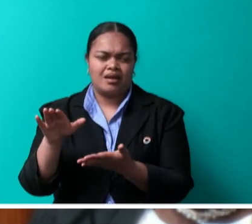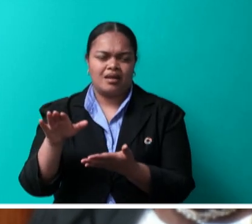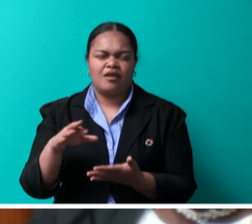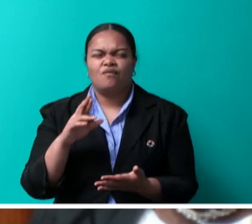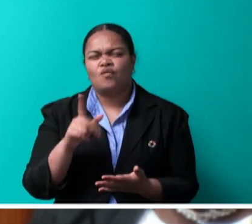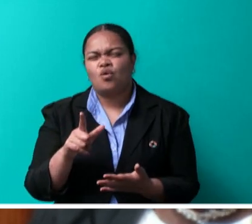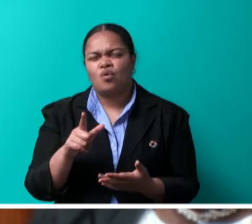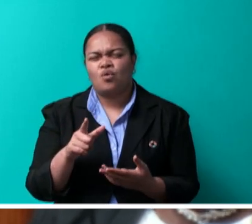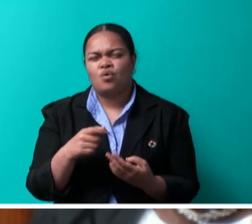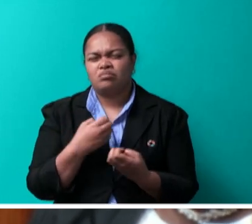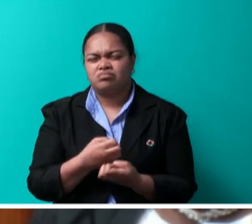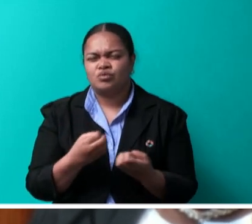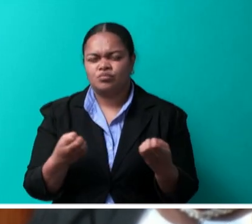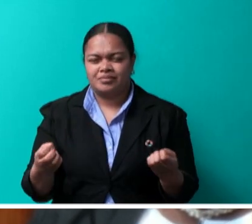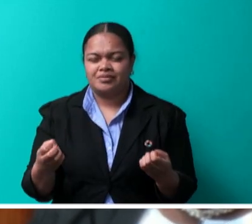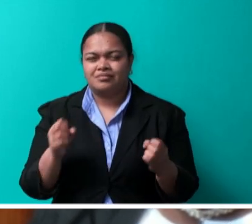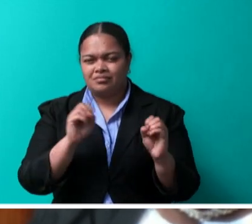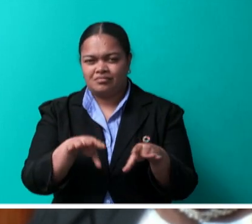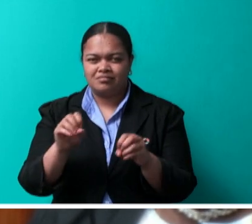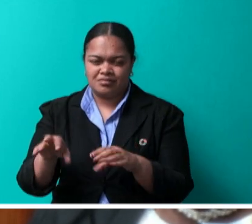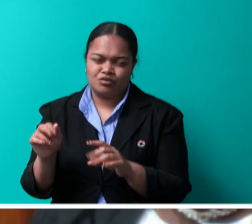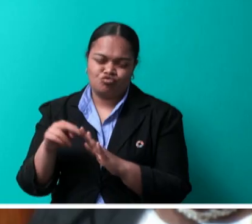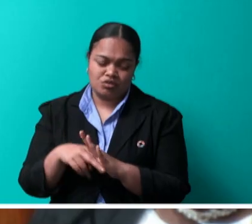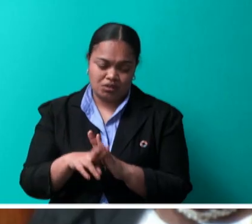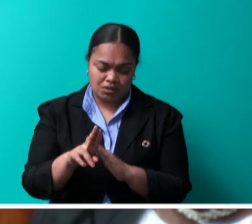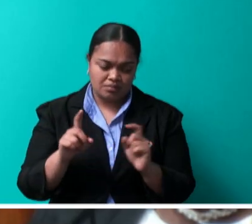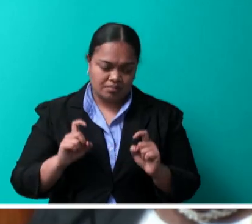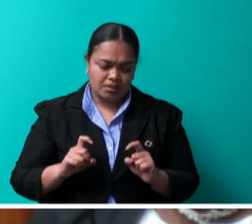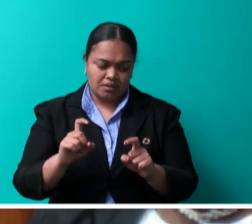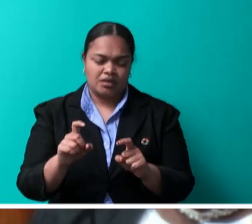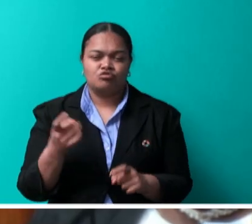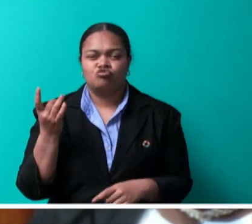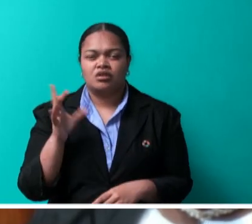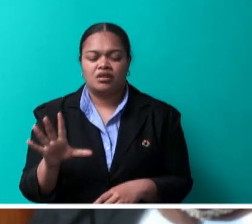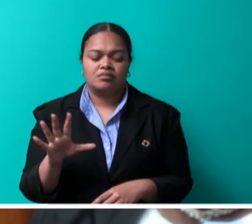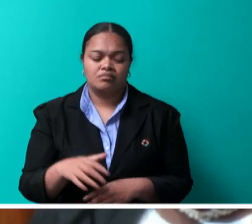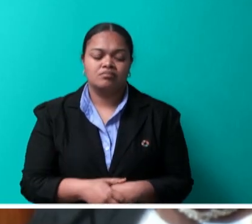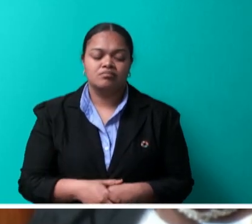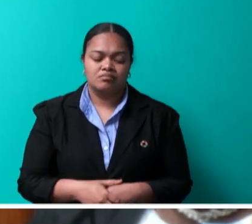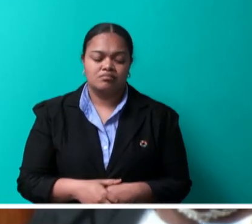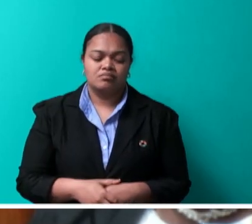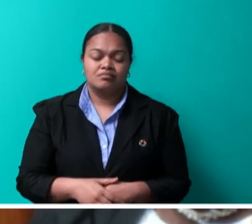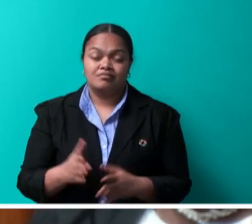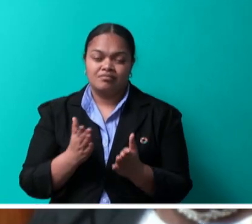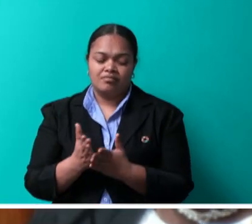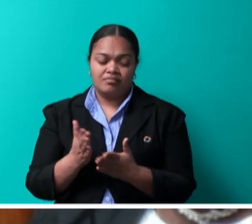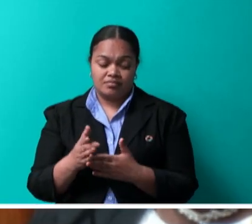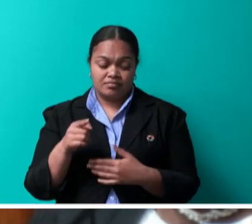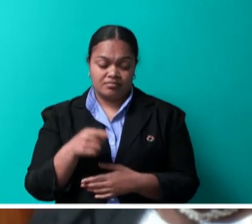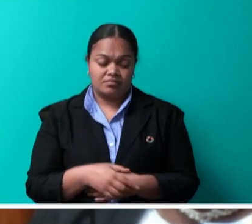procurement, improve supply chain resilience, and maintain a reliable access to essential medicines. The free